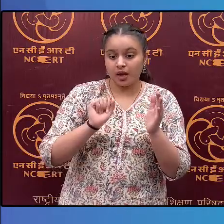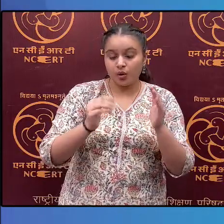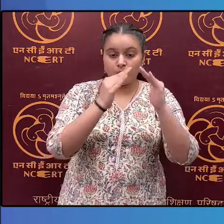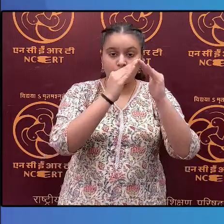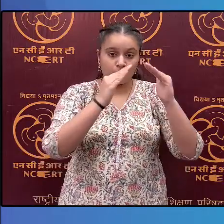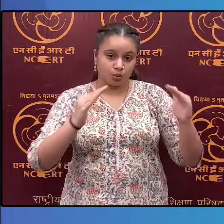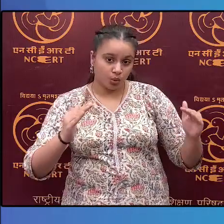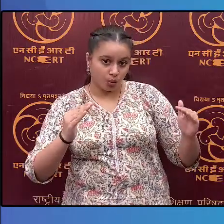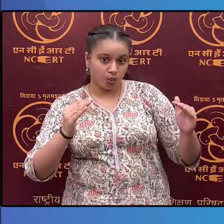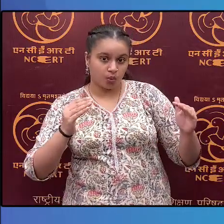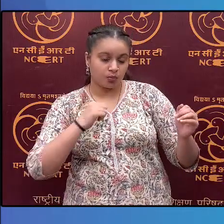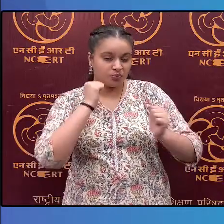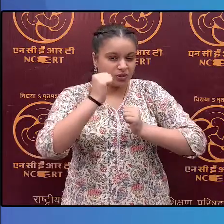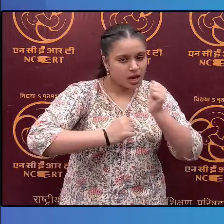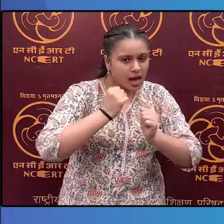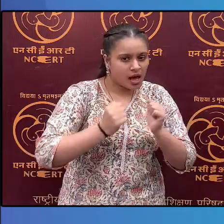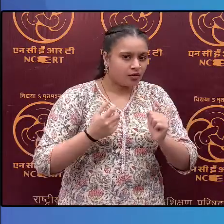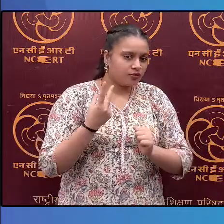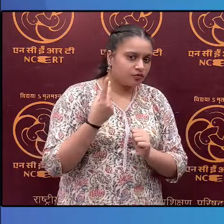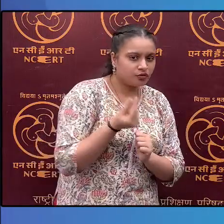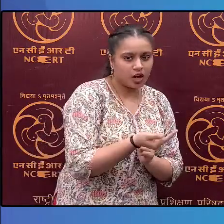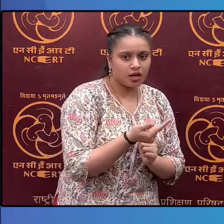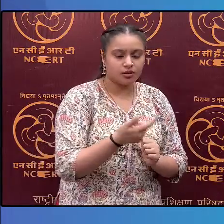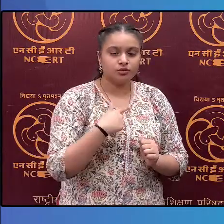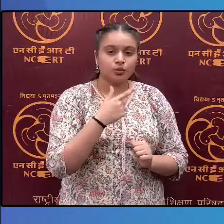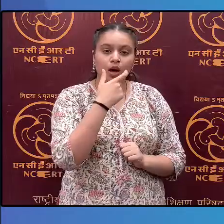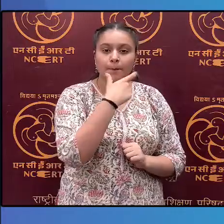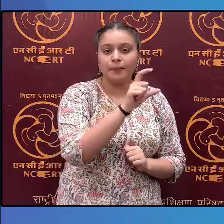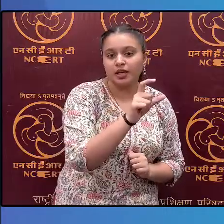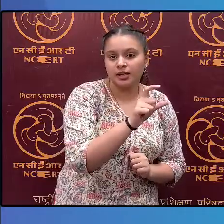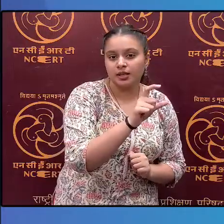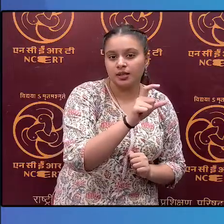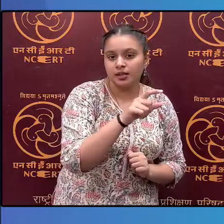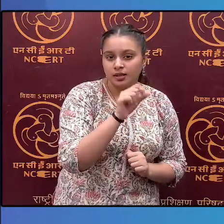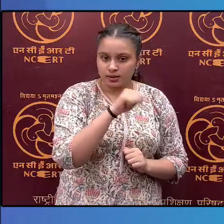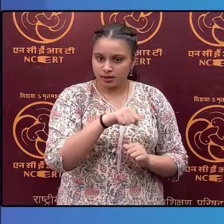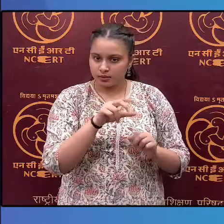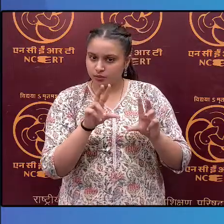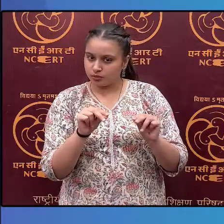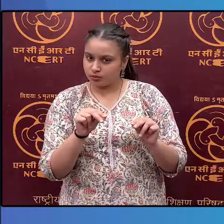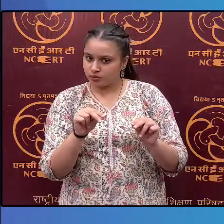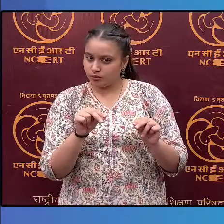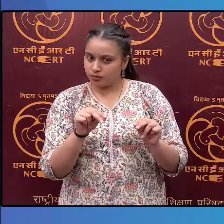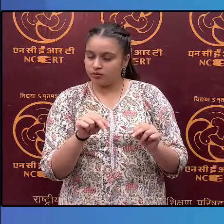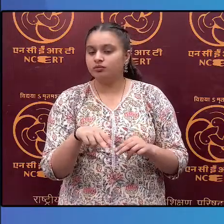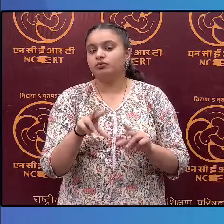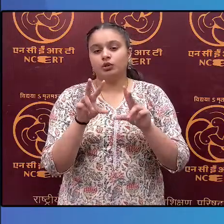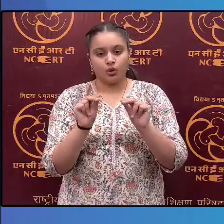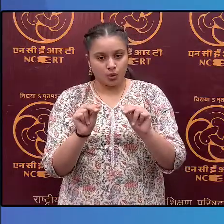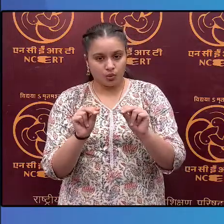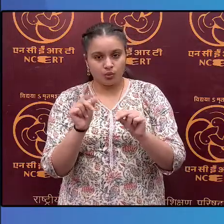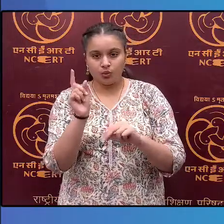the boy. Is this statement correct or incorrect? It's false. Yes, absolutely, it is false. Meena didn't go to home.